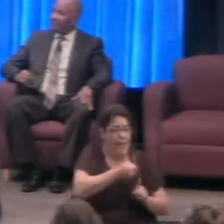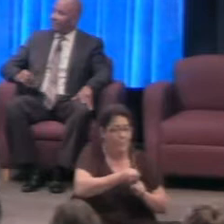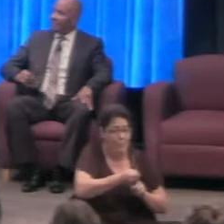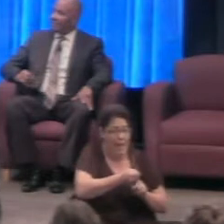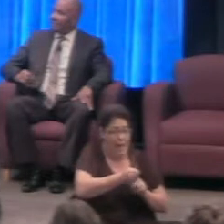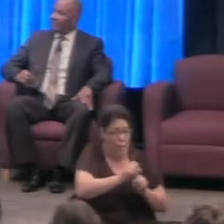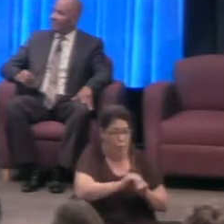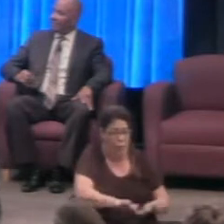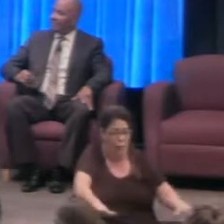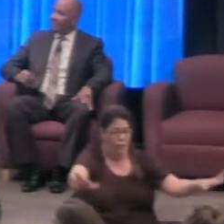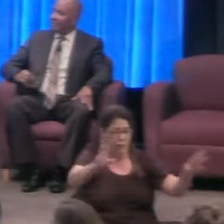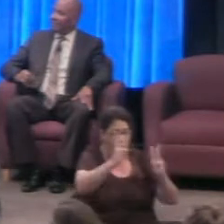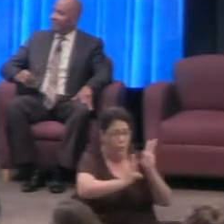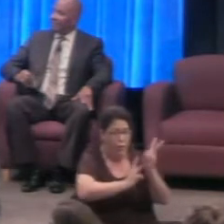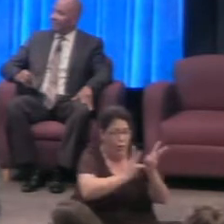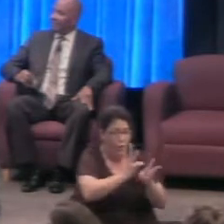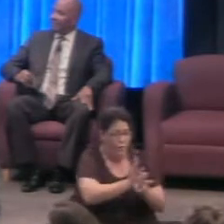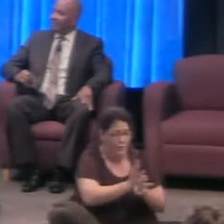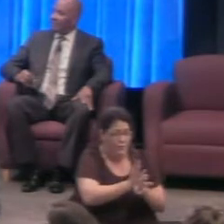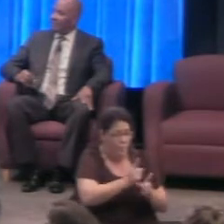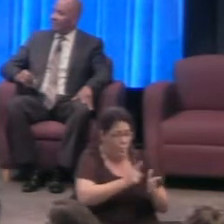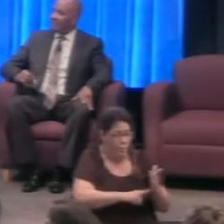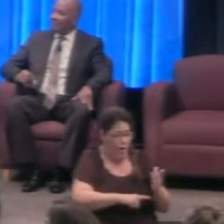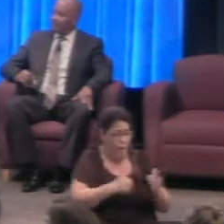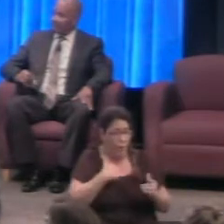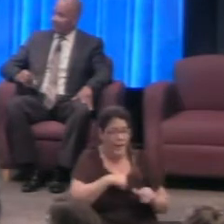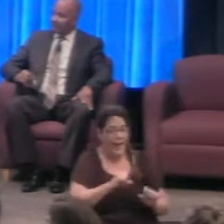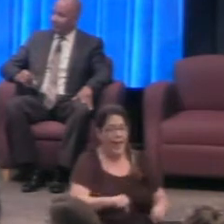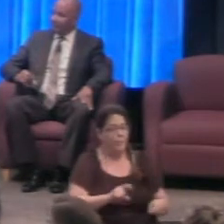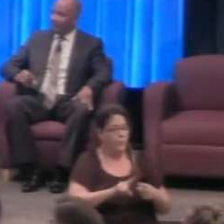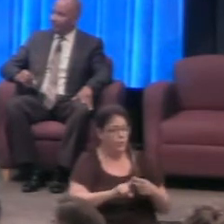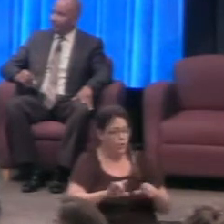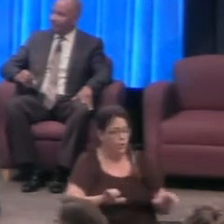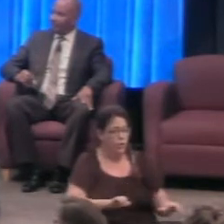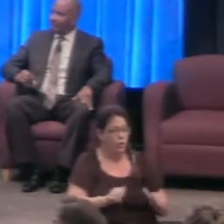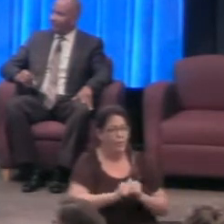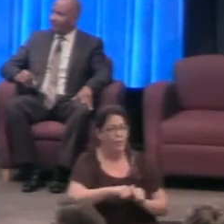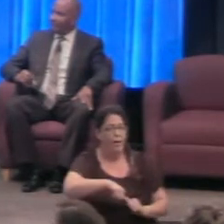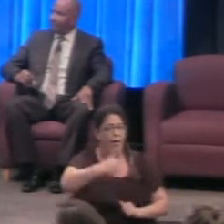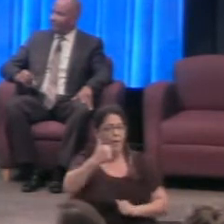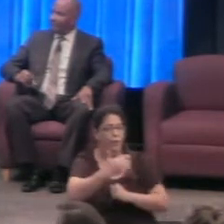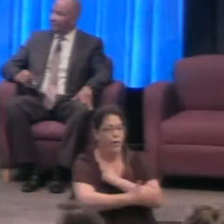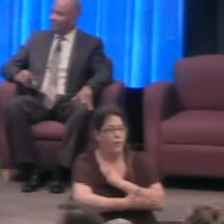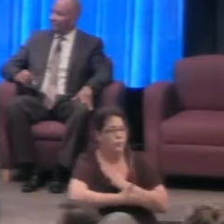that, the relationships that we've been able to establish with other countries. And,